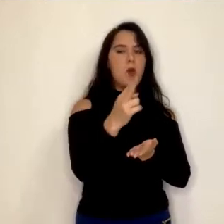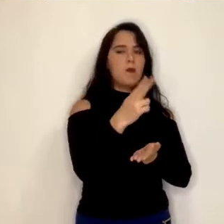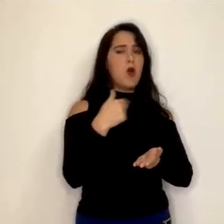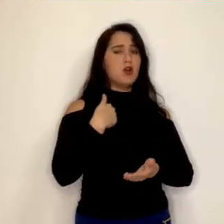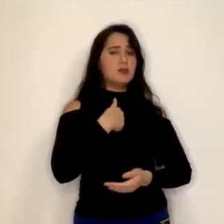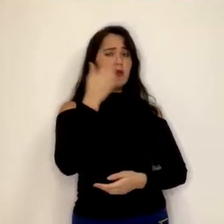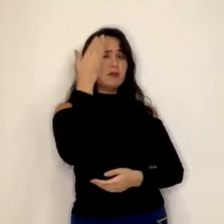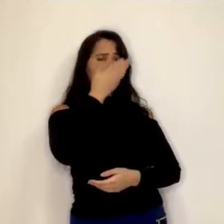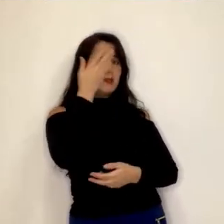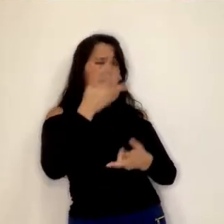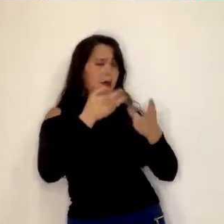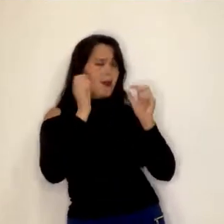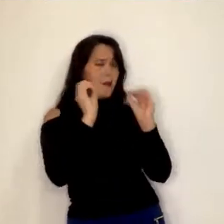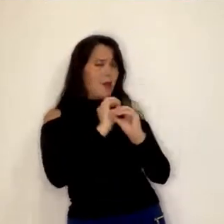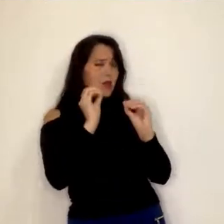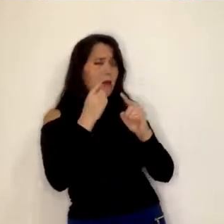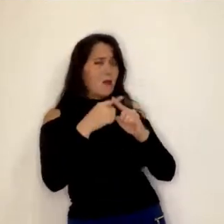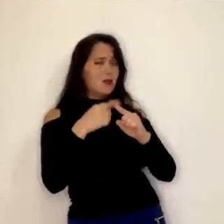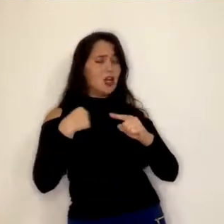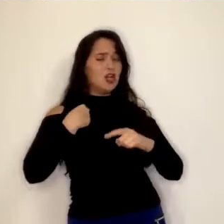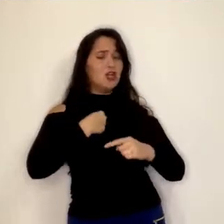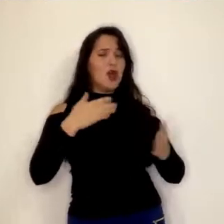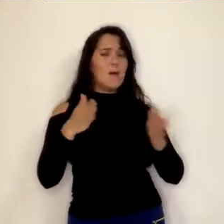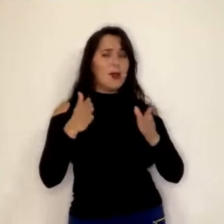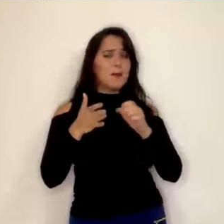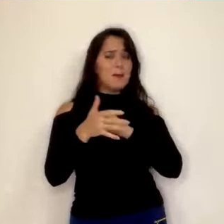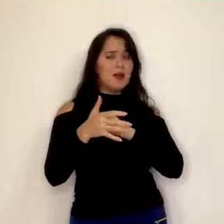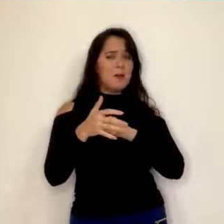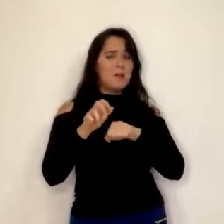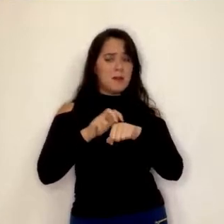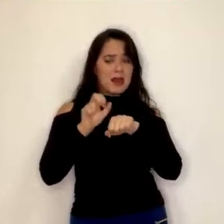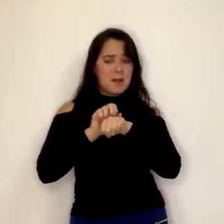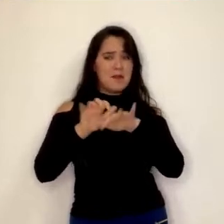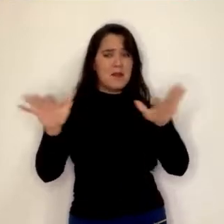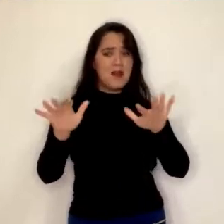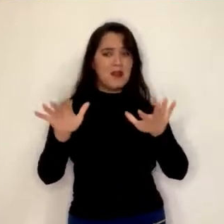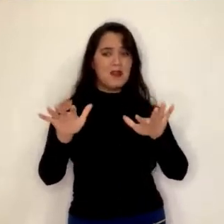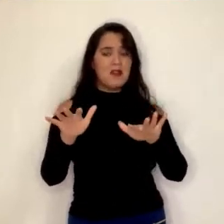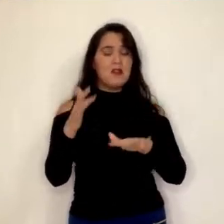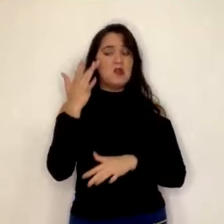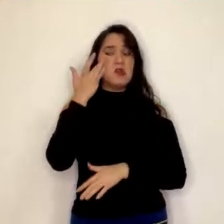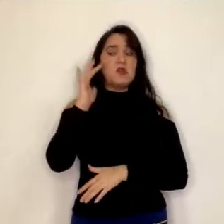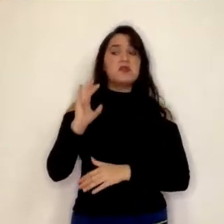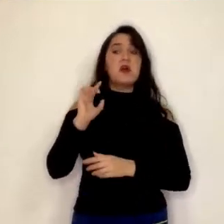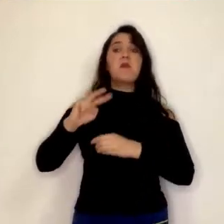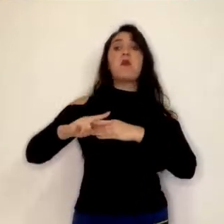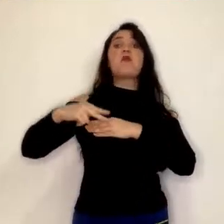program, because during the pandemic, we don't understand yet what's going to